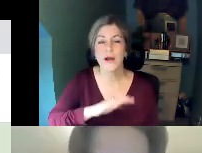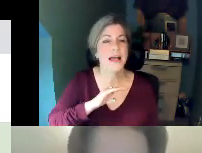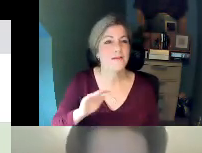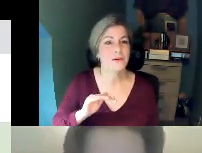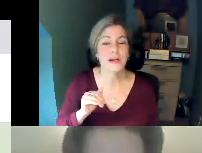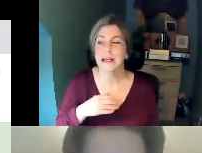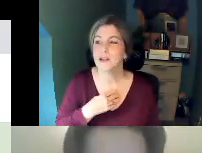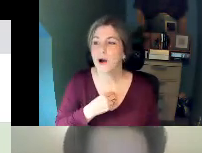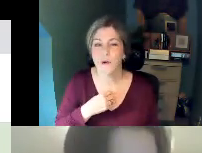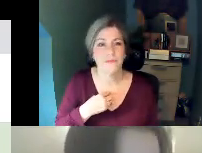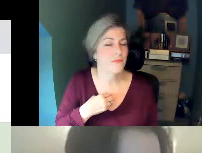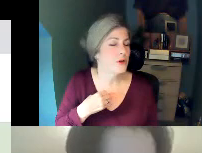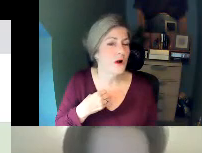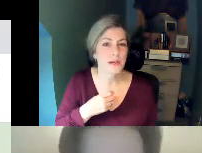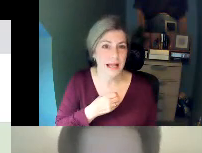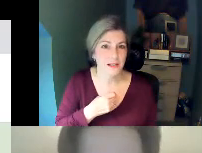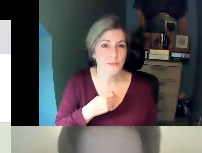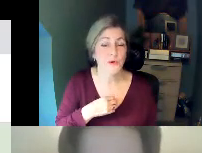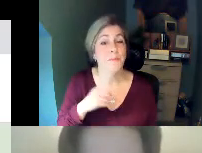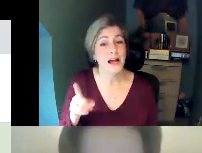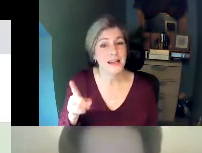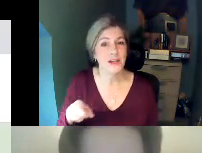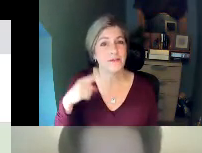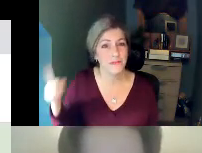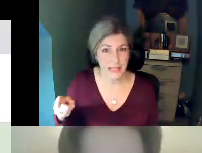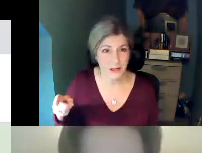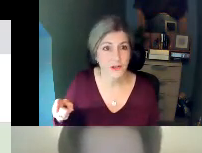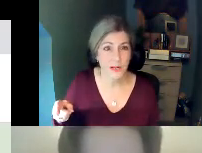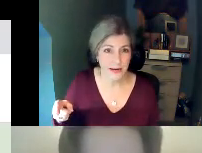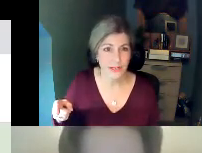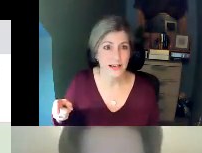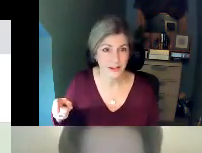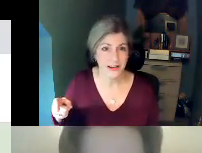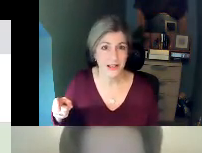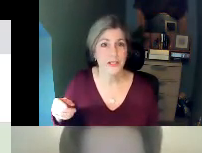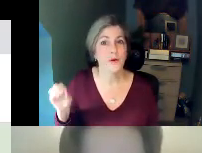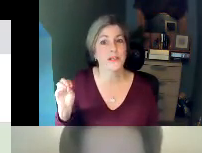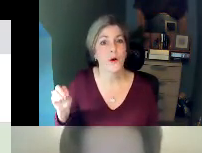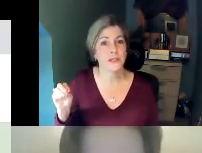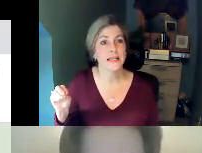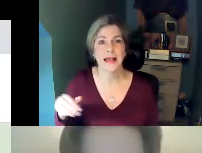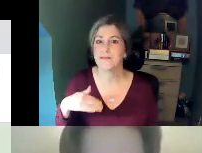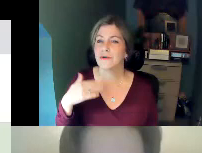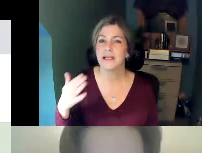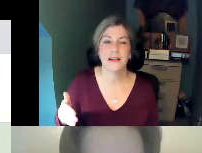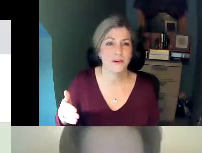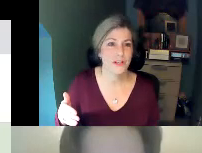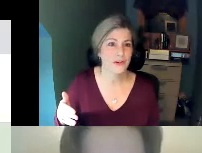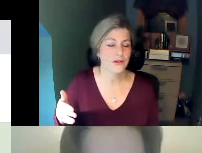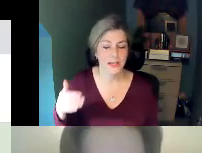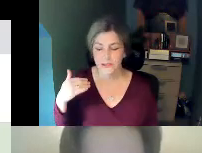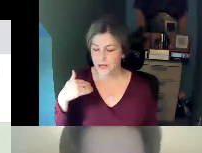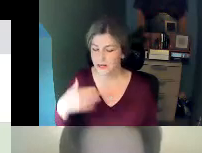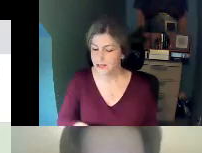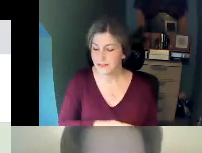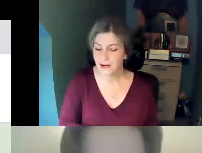or whatever, you're always eligible, but you have to fill out a new one every year. So it's only every year. So